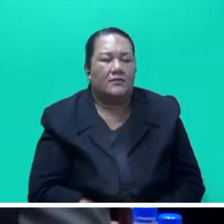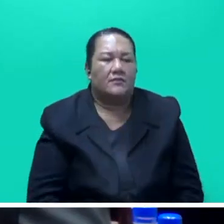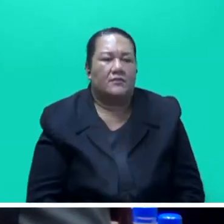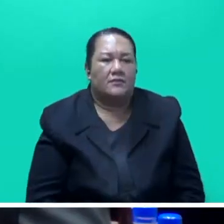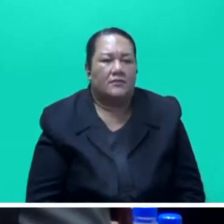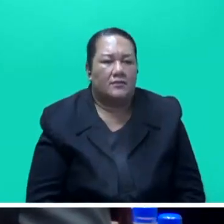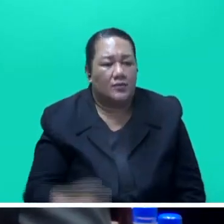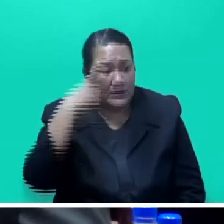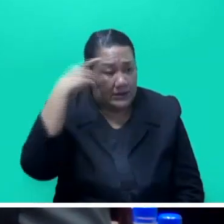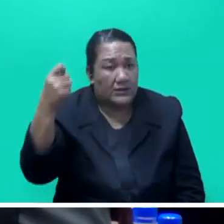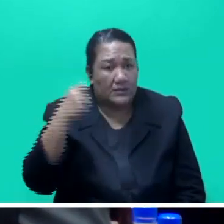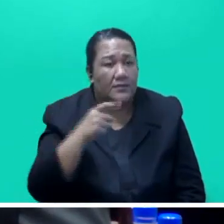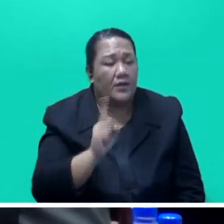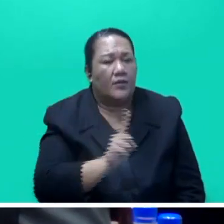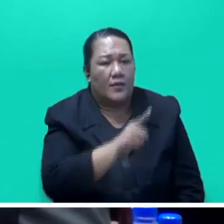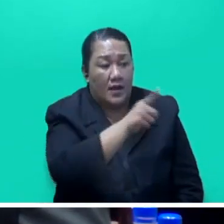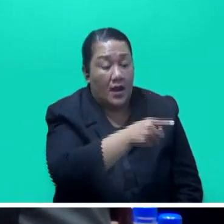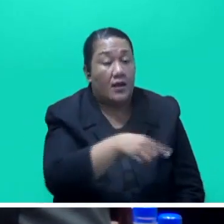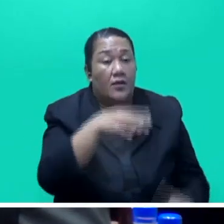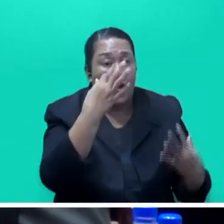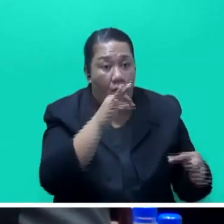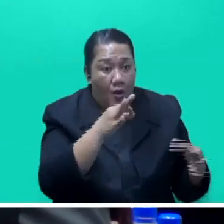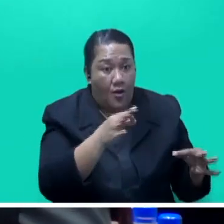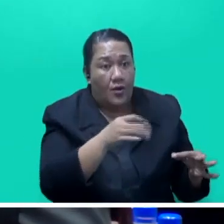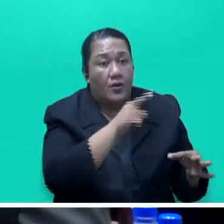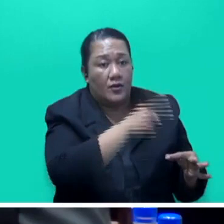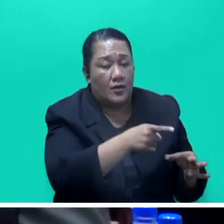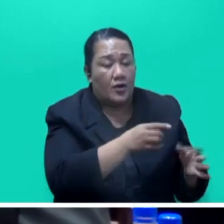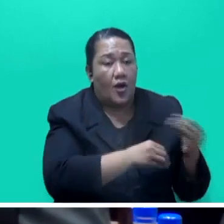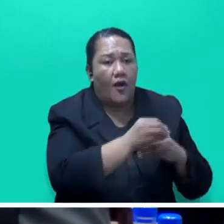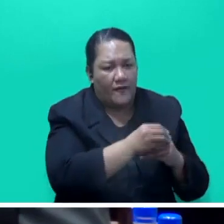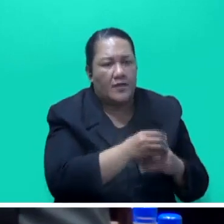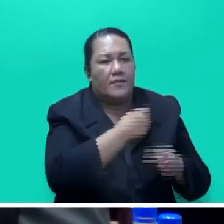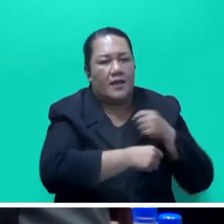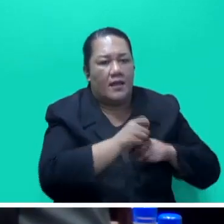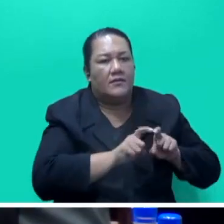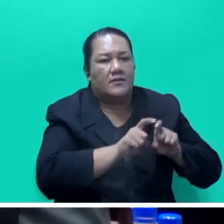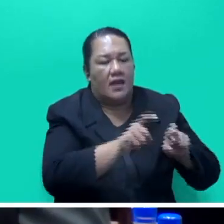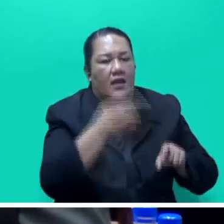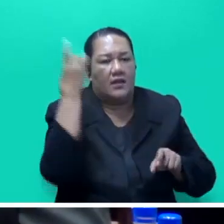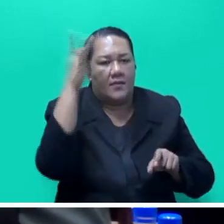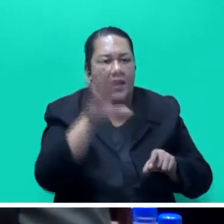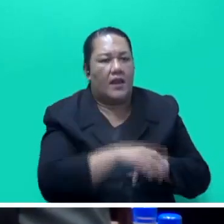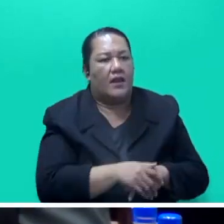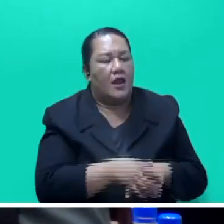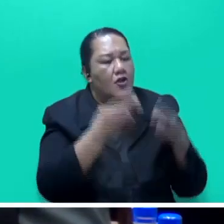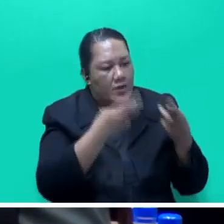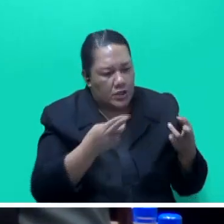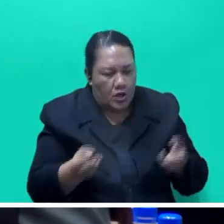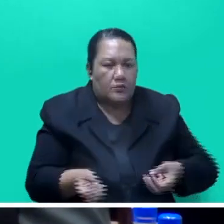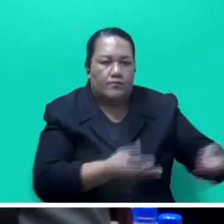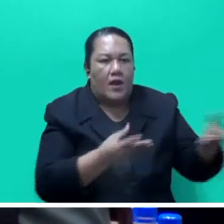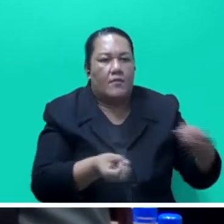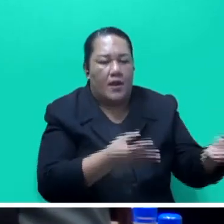to ensure that the Auditor-General's office remains an independent office, well-resourced, and one that